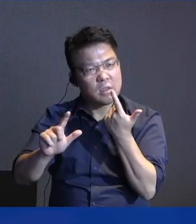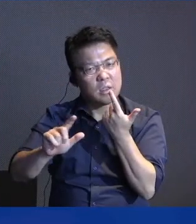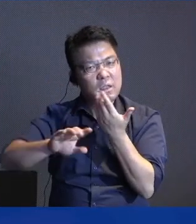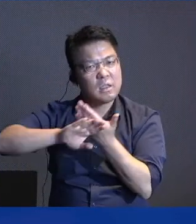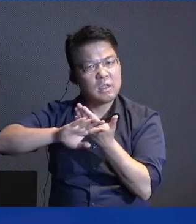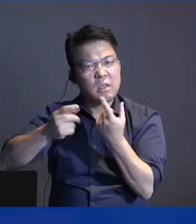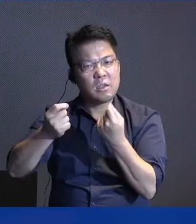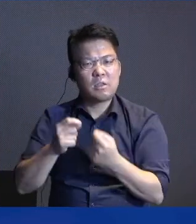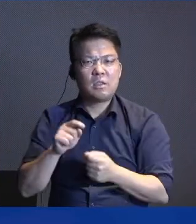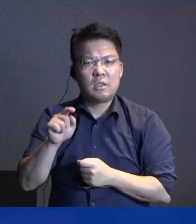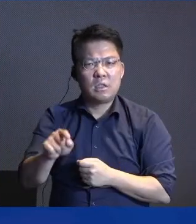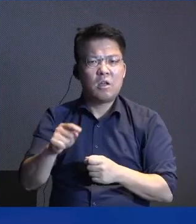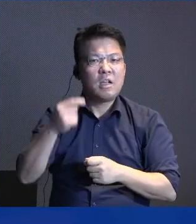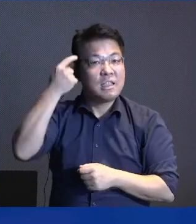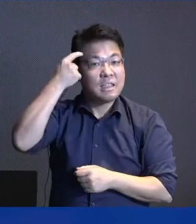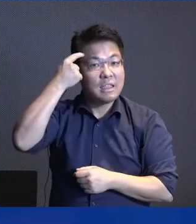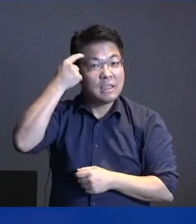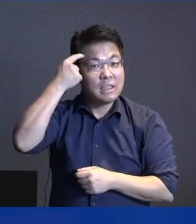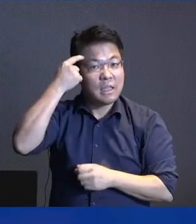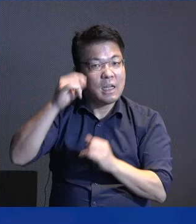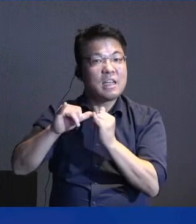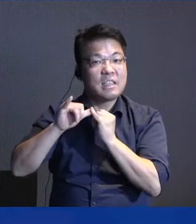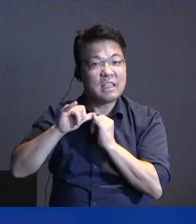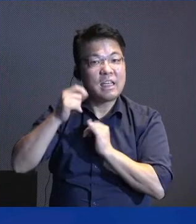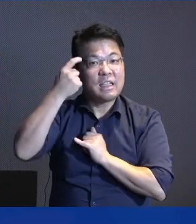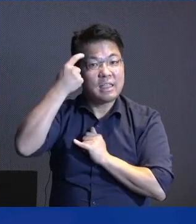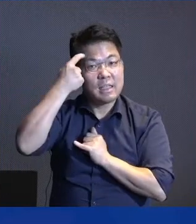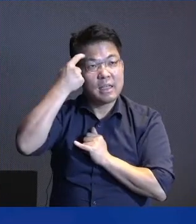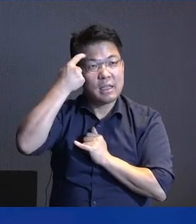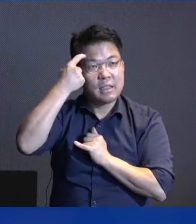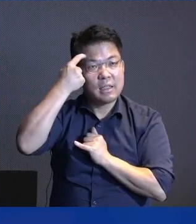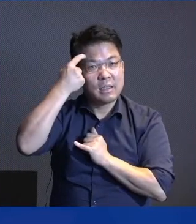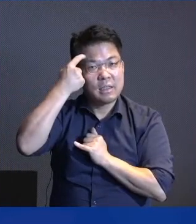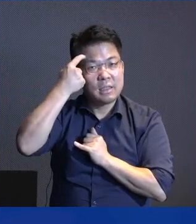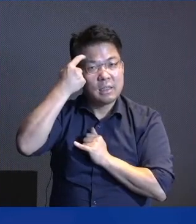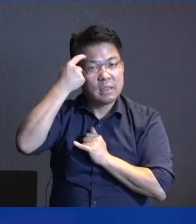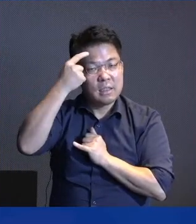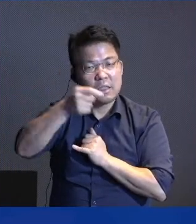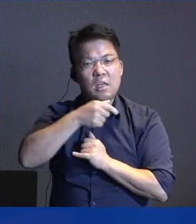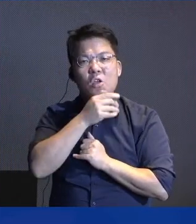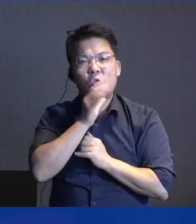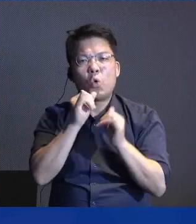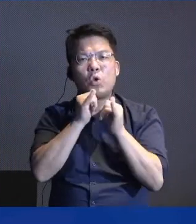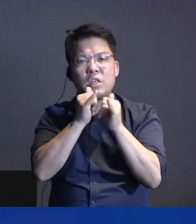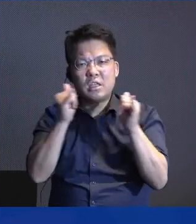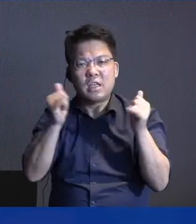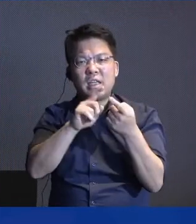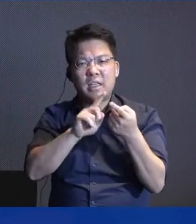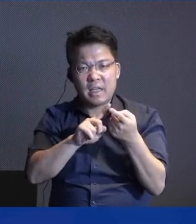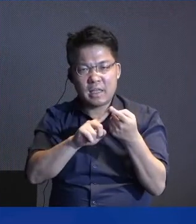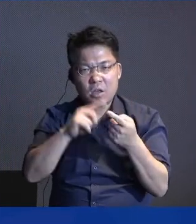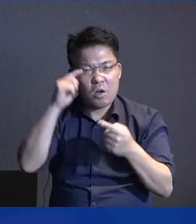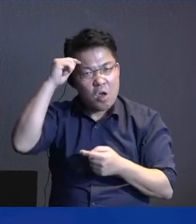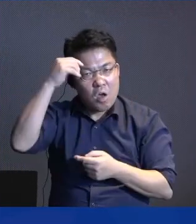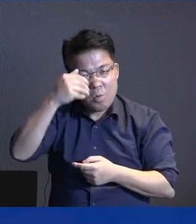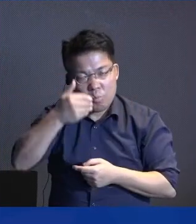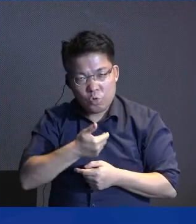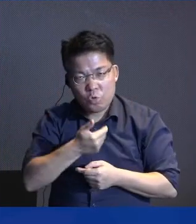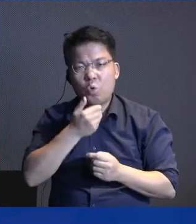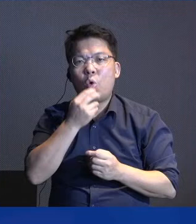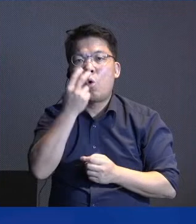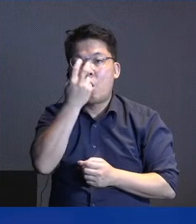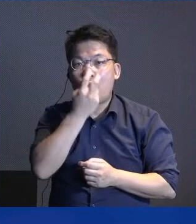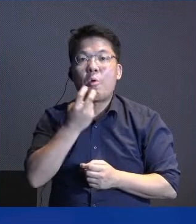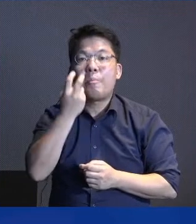ideation as a potential suicide. In particular, in females, maybe instead we use